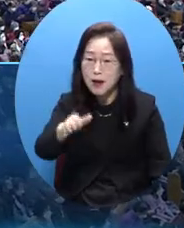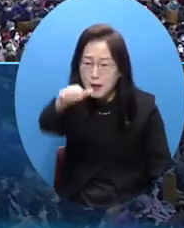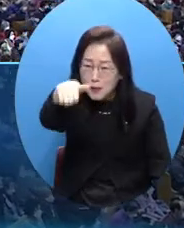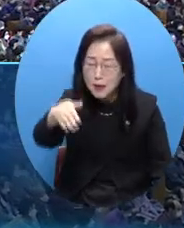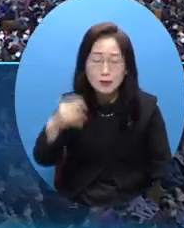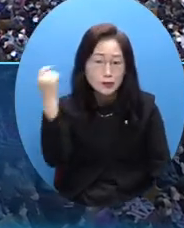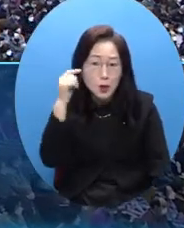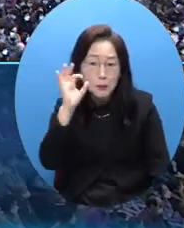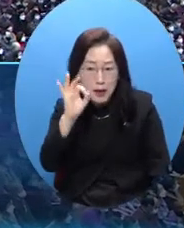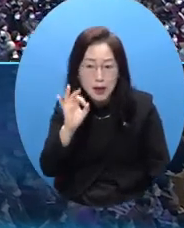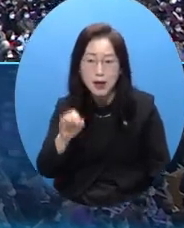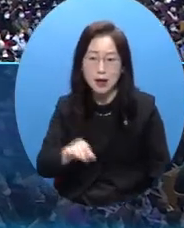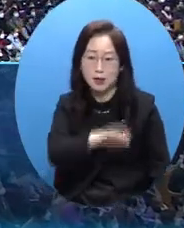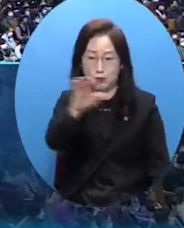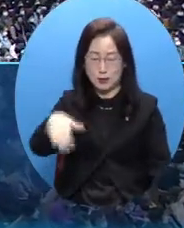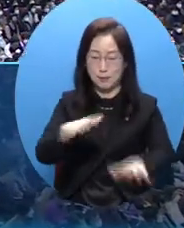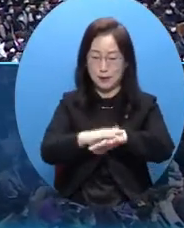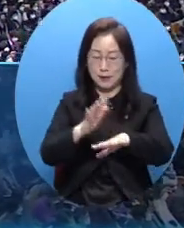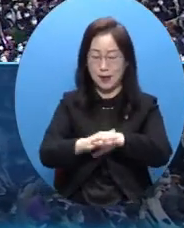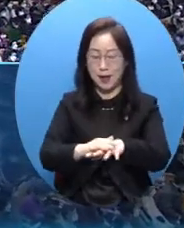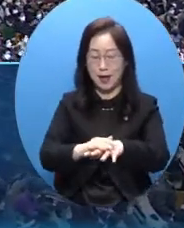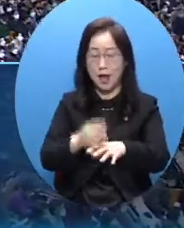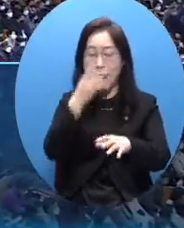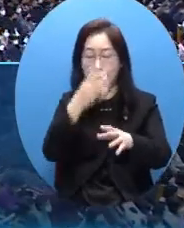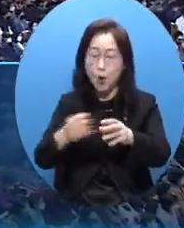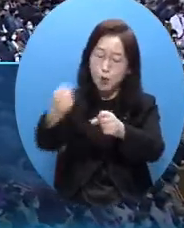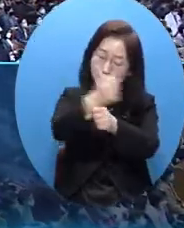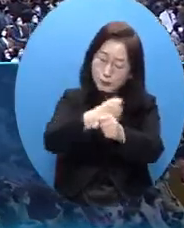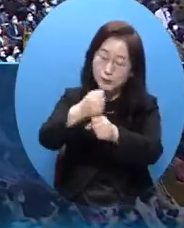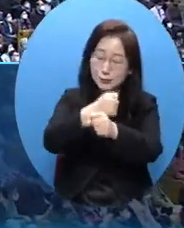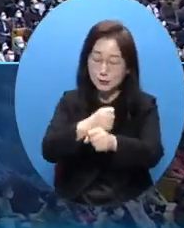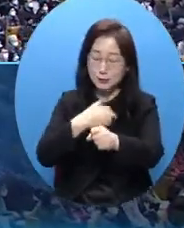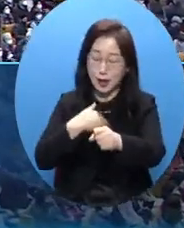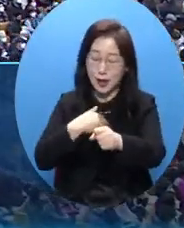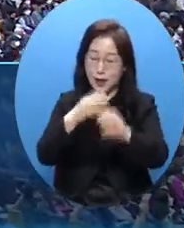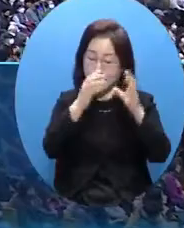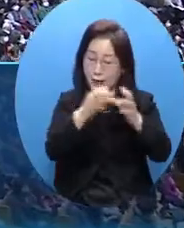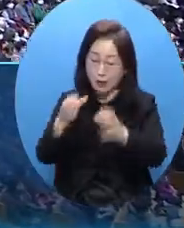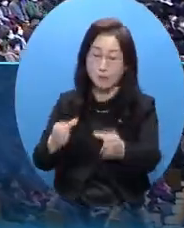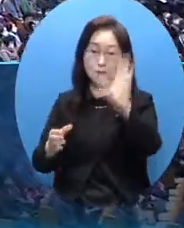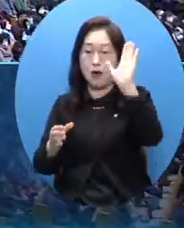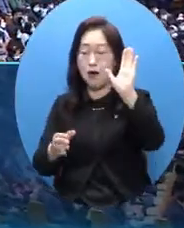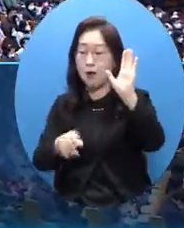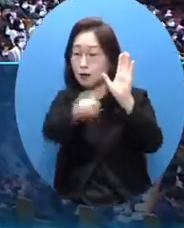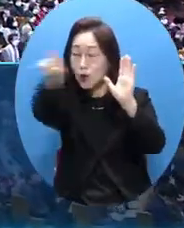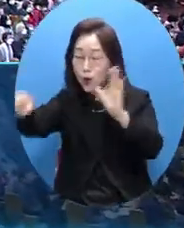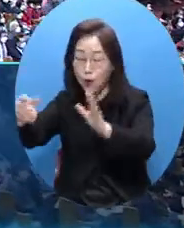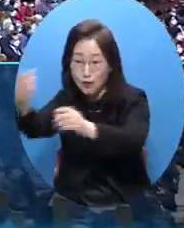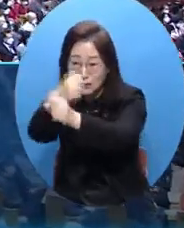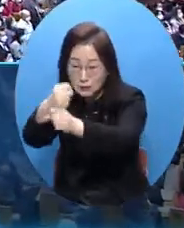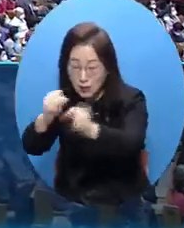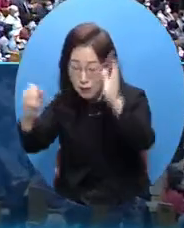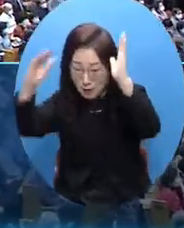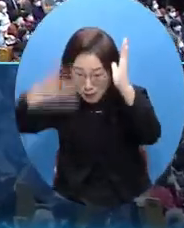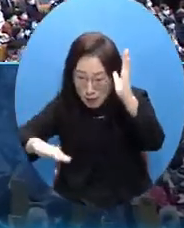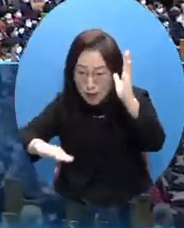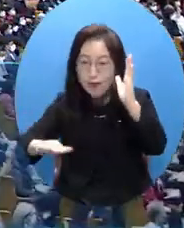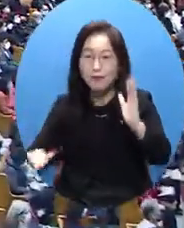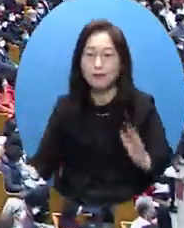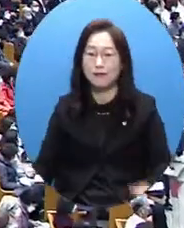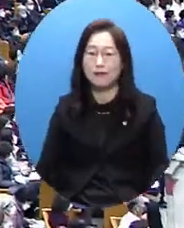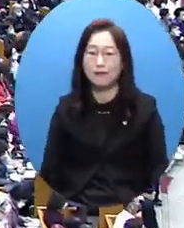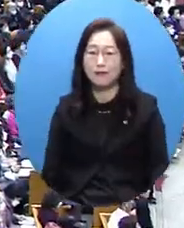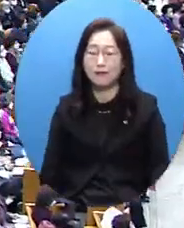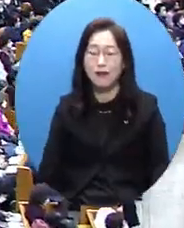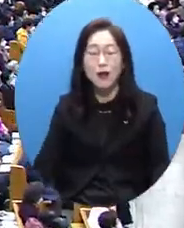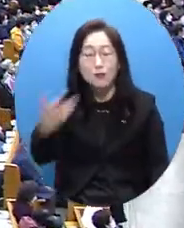my dream I had we were binding shifts of a grain out in the field and suddenly my sheep were written stood upright while your shifts get